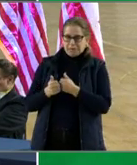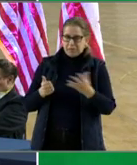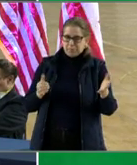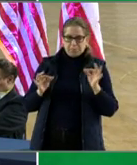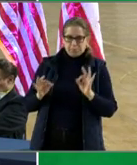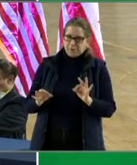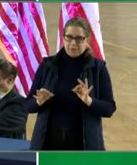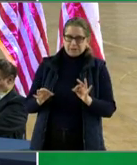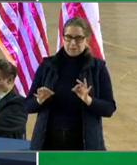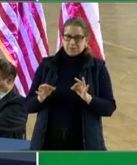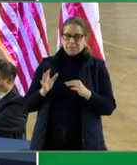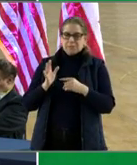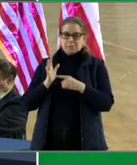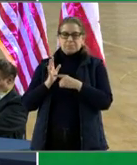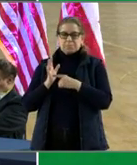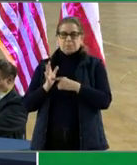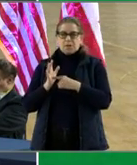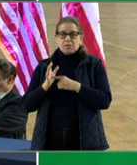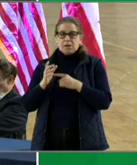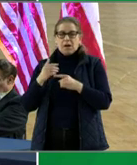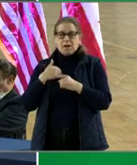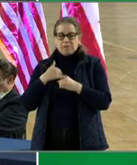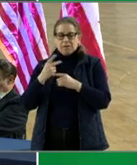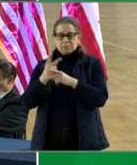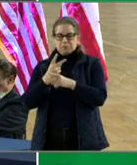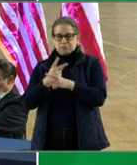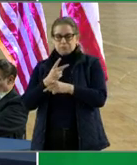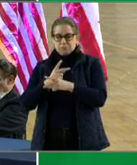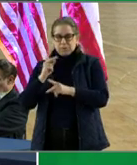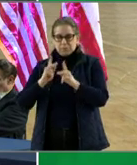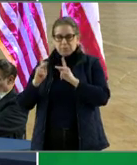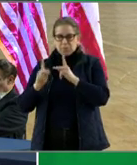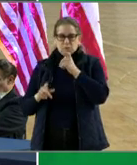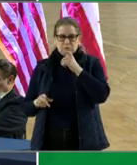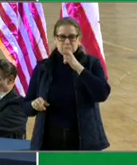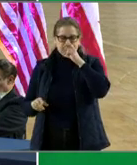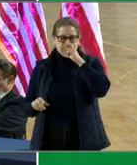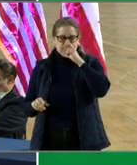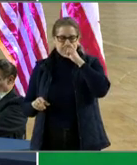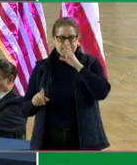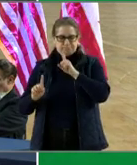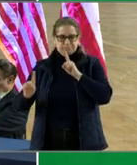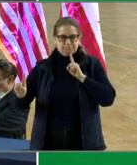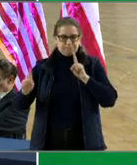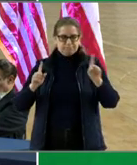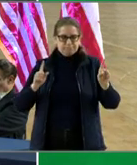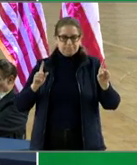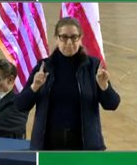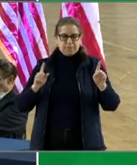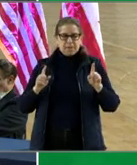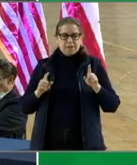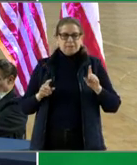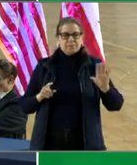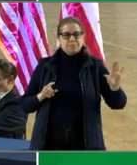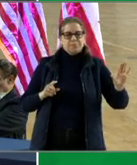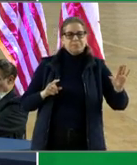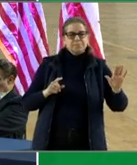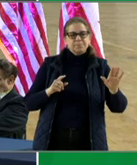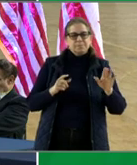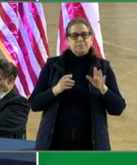people who are very strictly social distancing, and theirs I think is accounting for a 2-week or 30-day